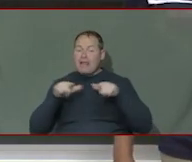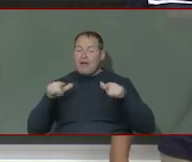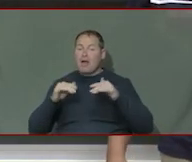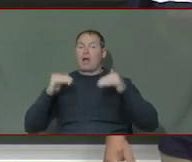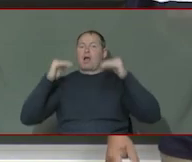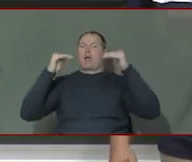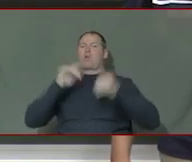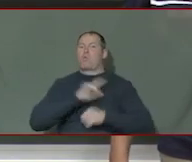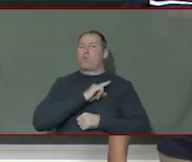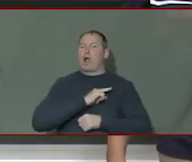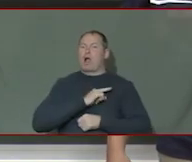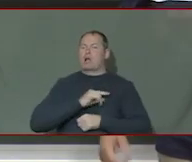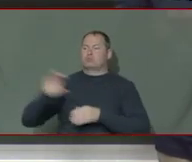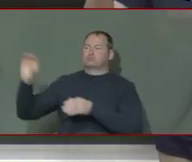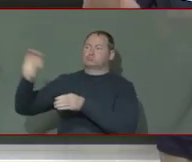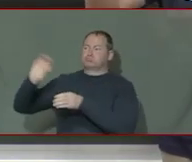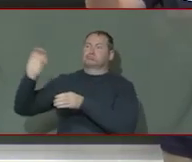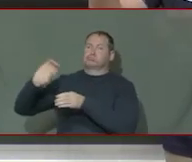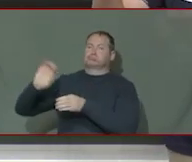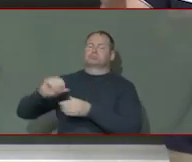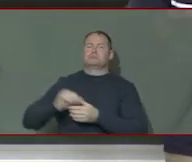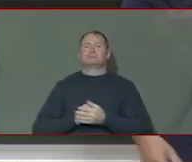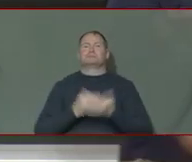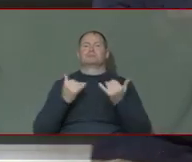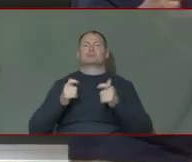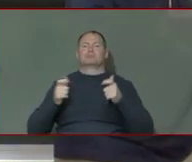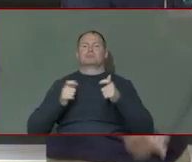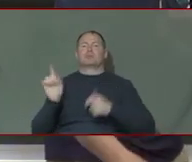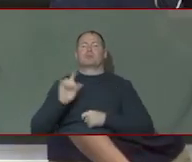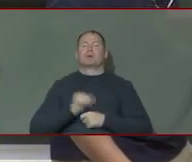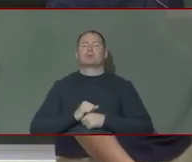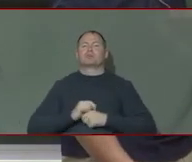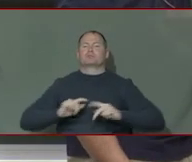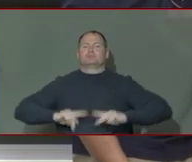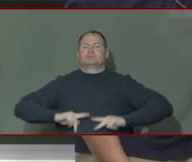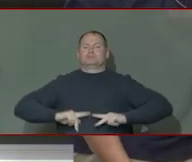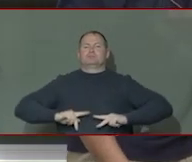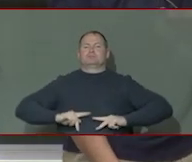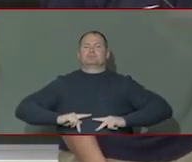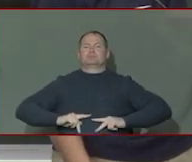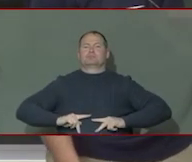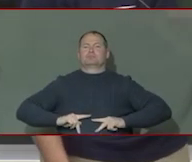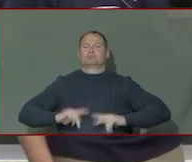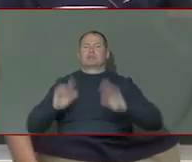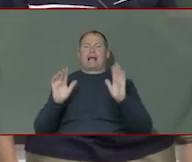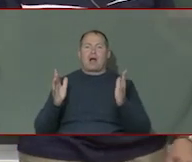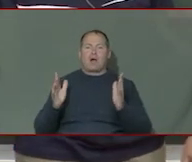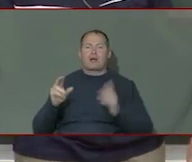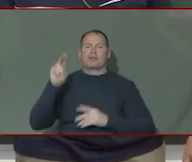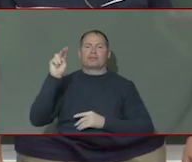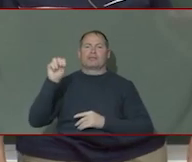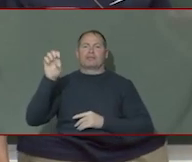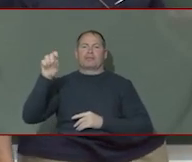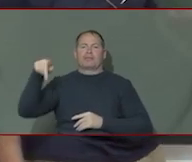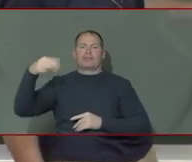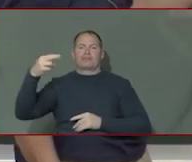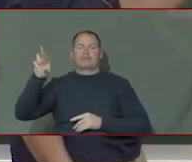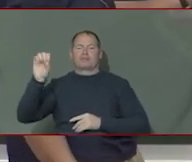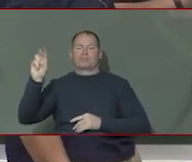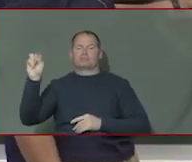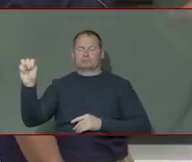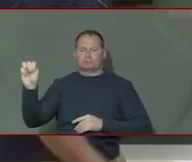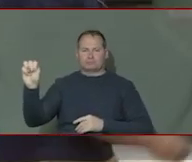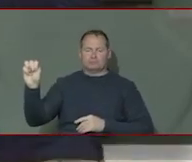too many salts. What will control it? The kidneys. Through which structures? The nephrons. So